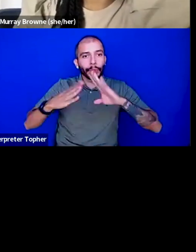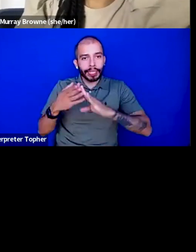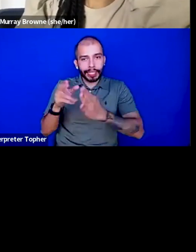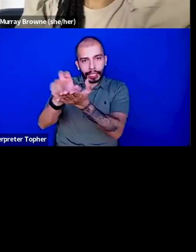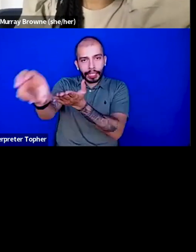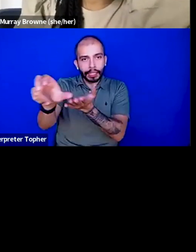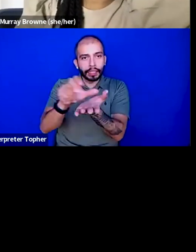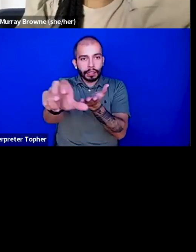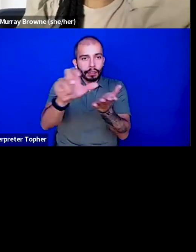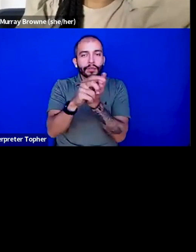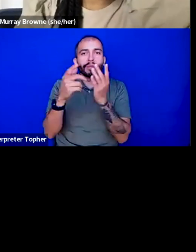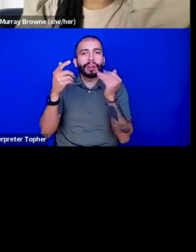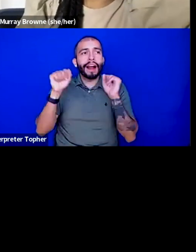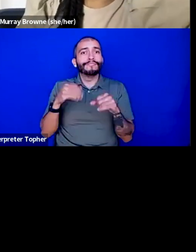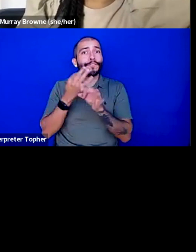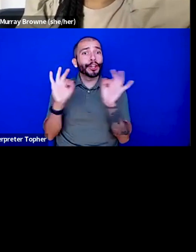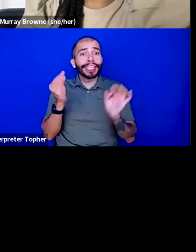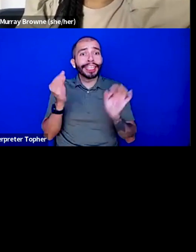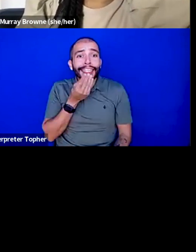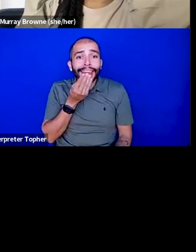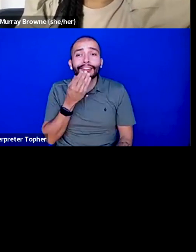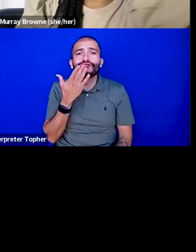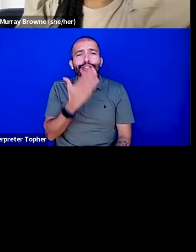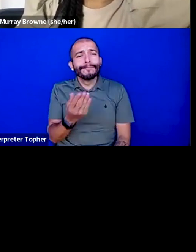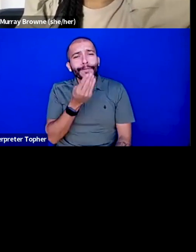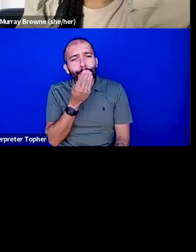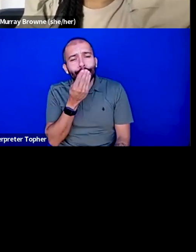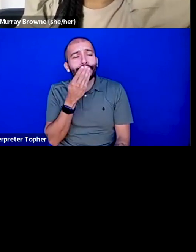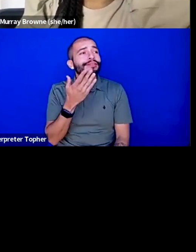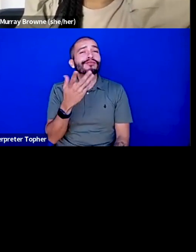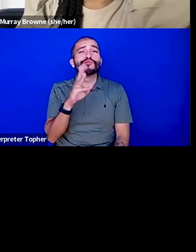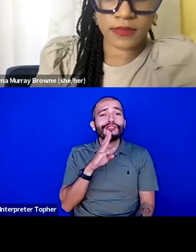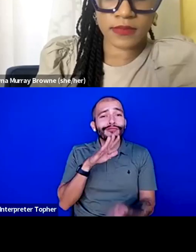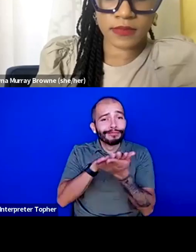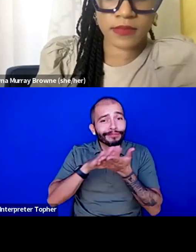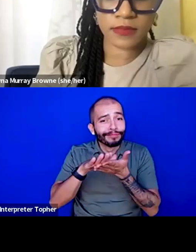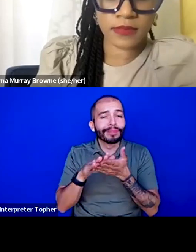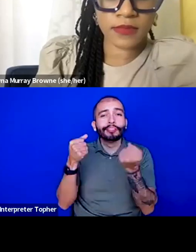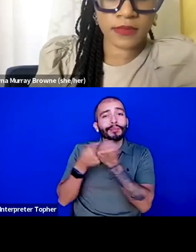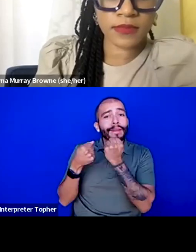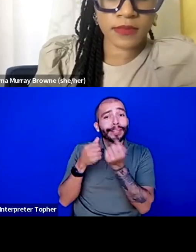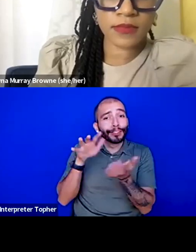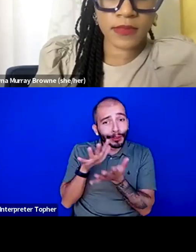supportive schools. That's what makes people have lives that we can live.